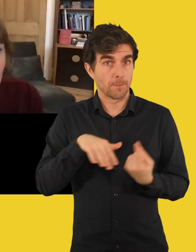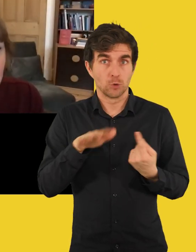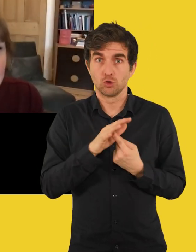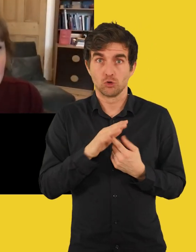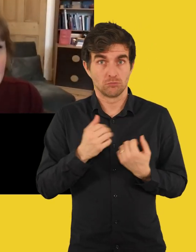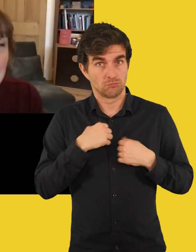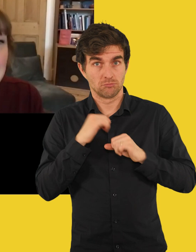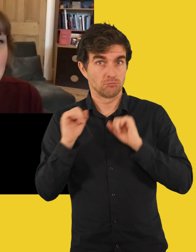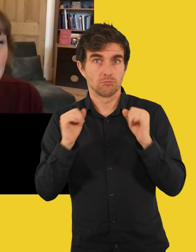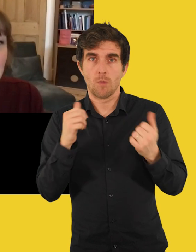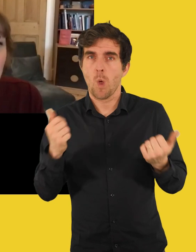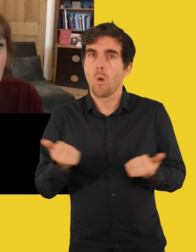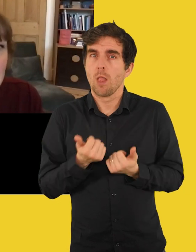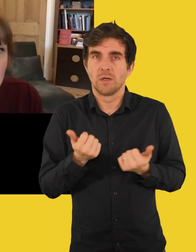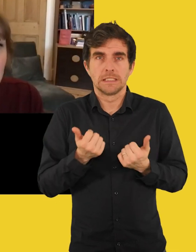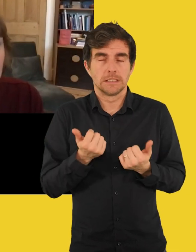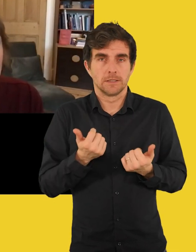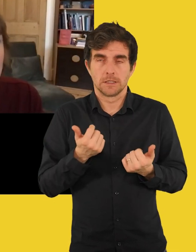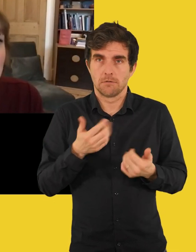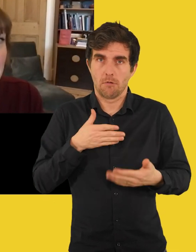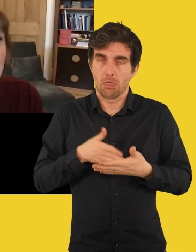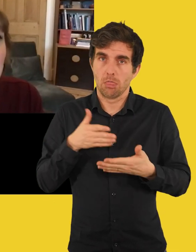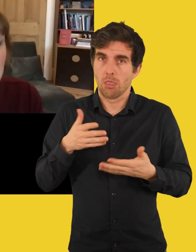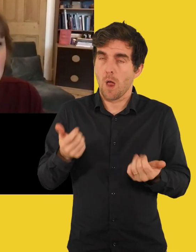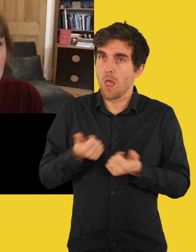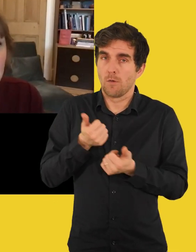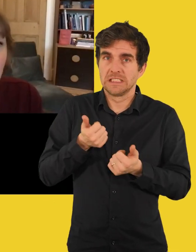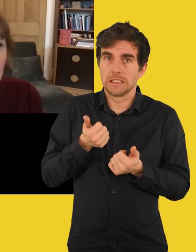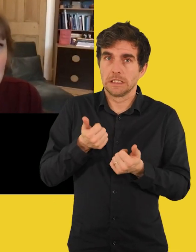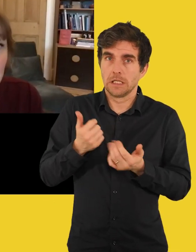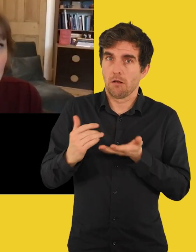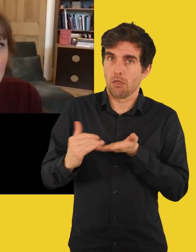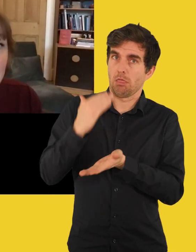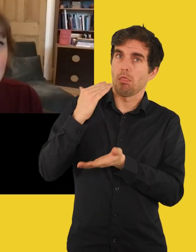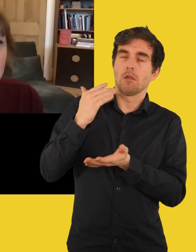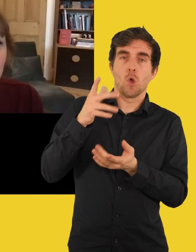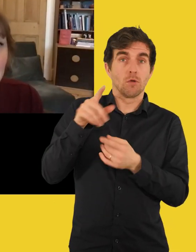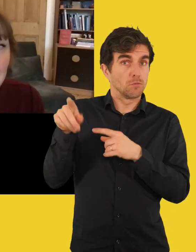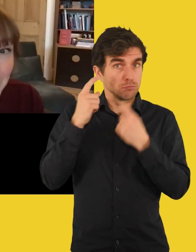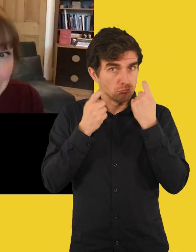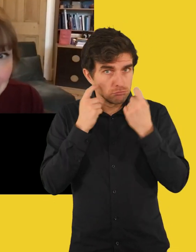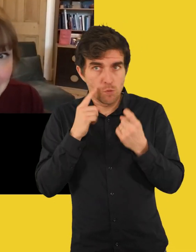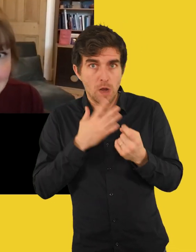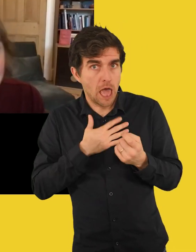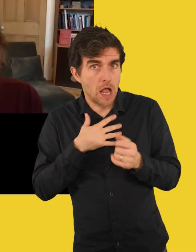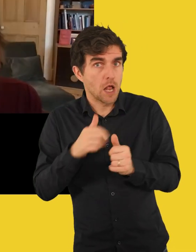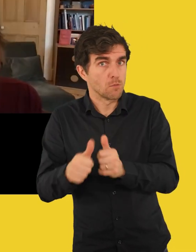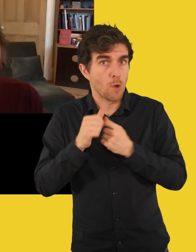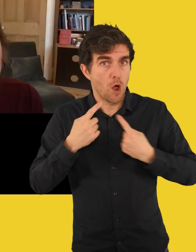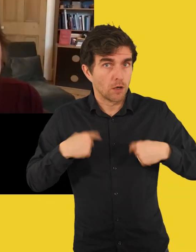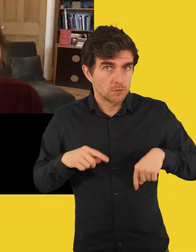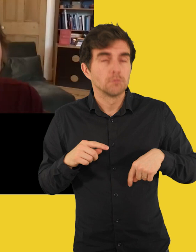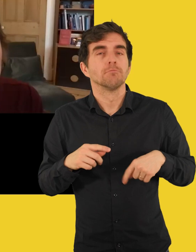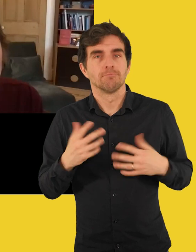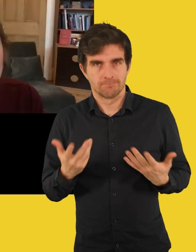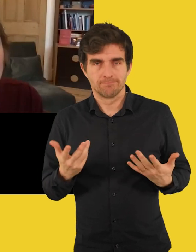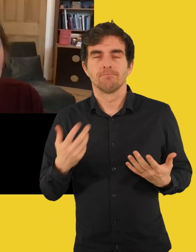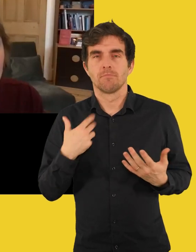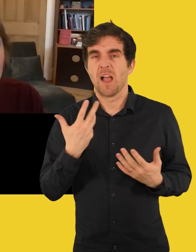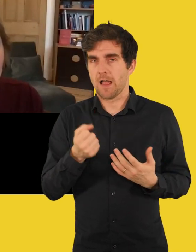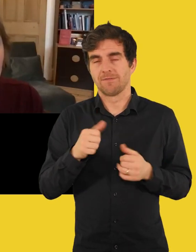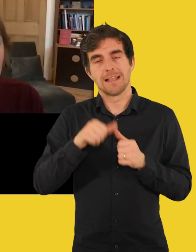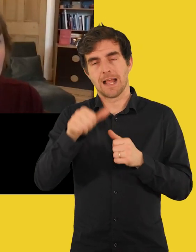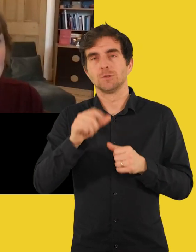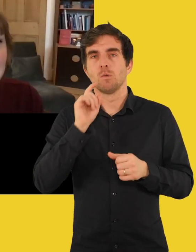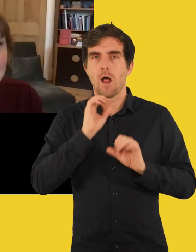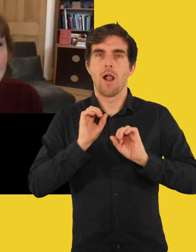within communities such as ours already experiencing exclusions and hardship. If you are curious and would like to support us in this